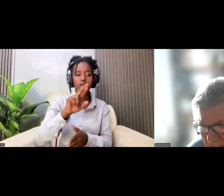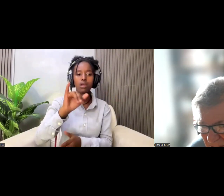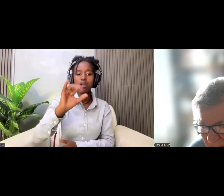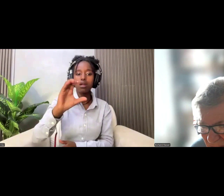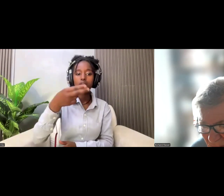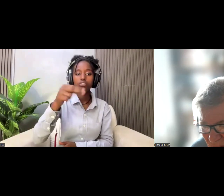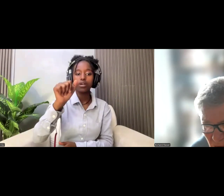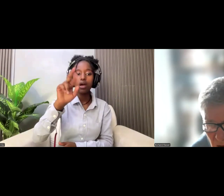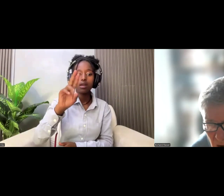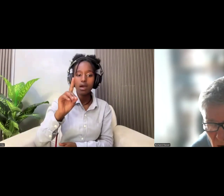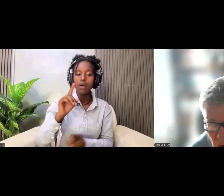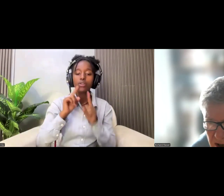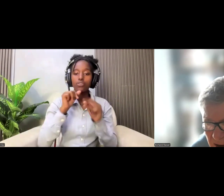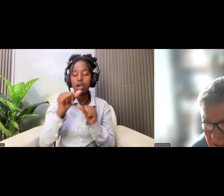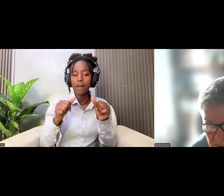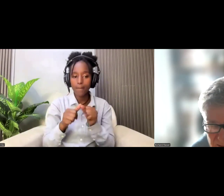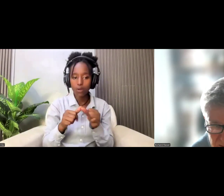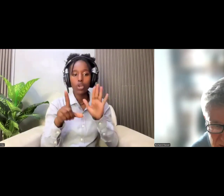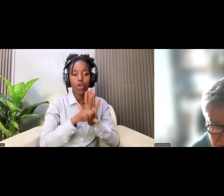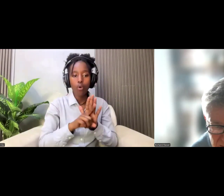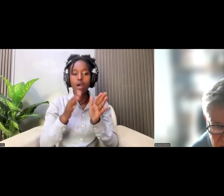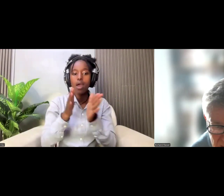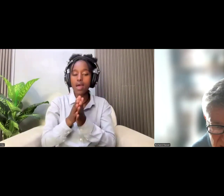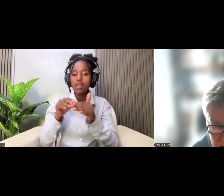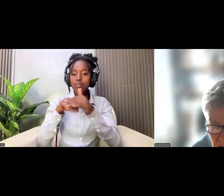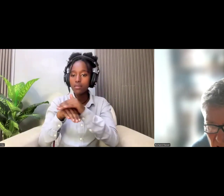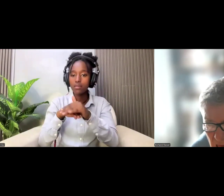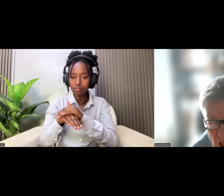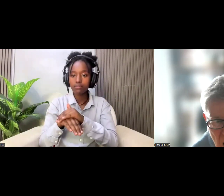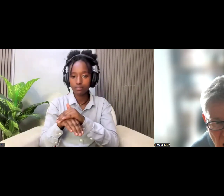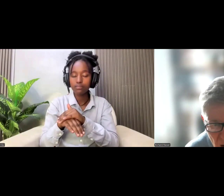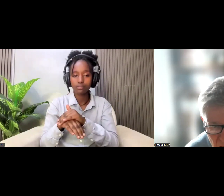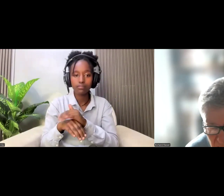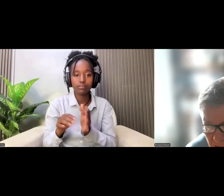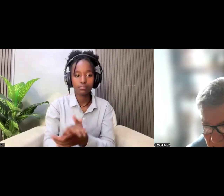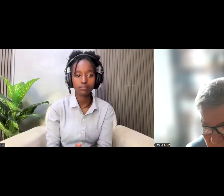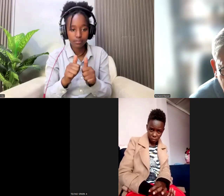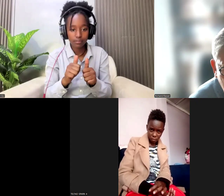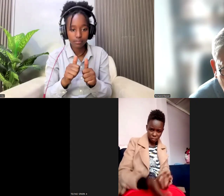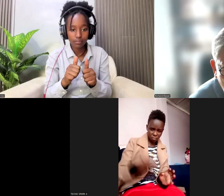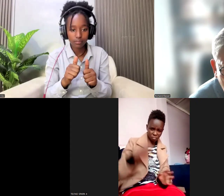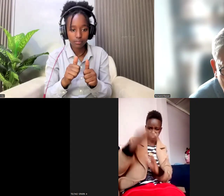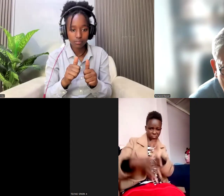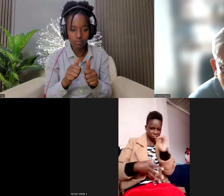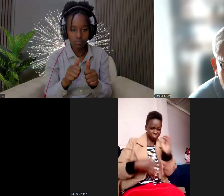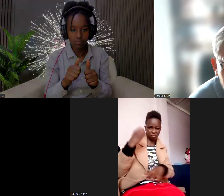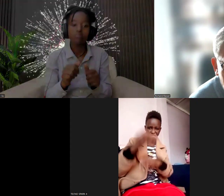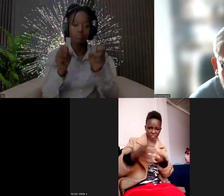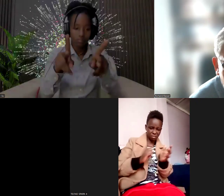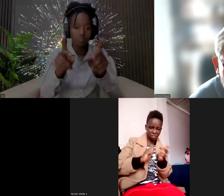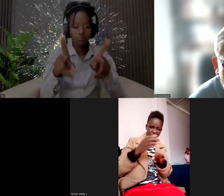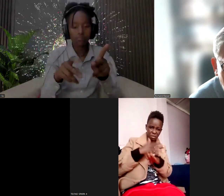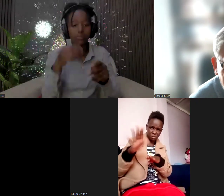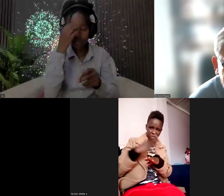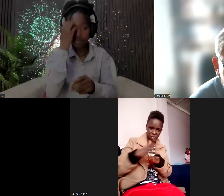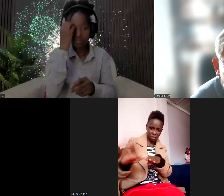and accessibility. Now, they may need sign language assistance. Okay. Can you speak